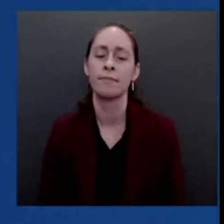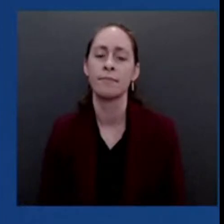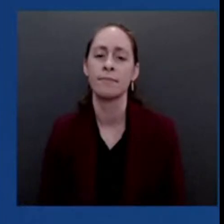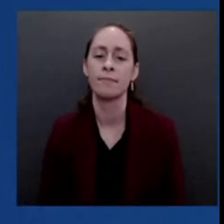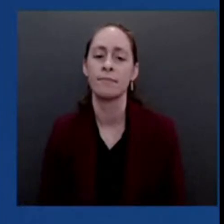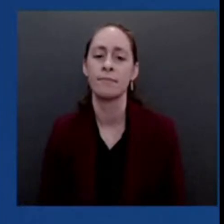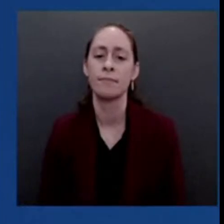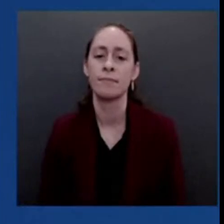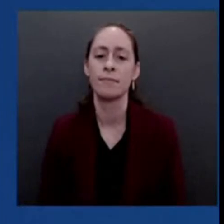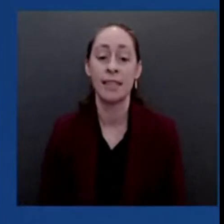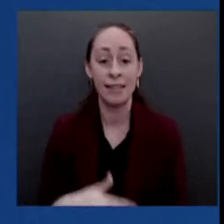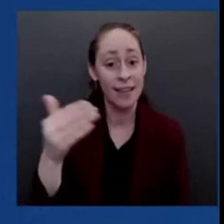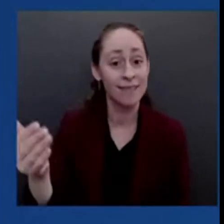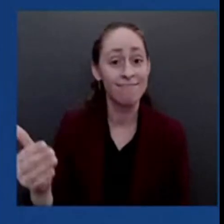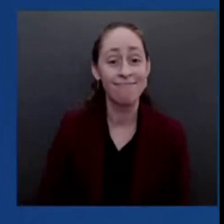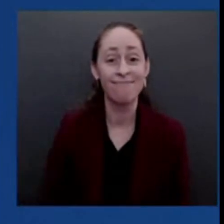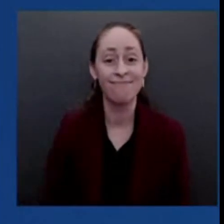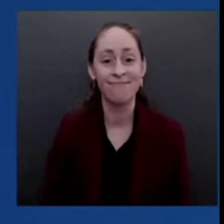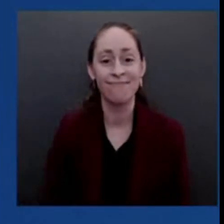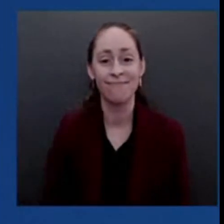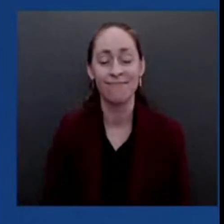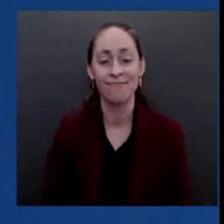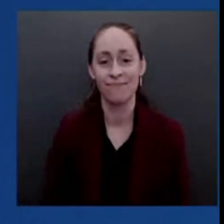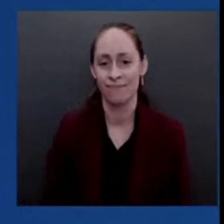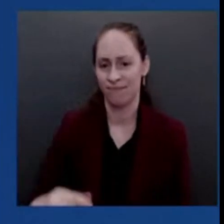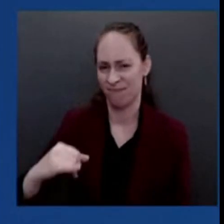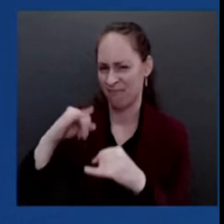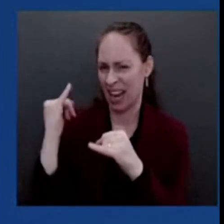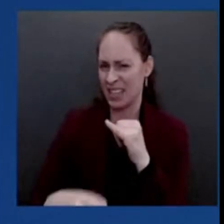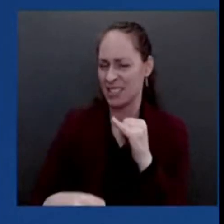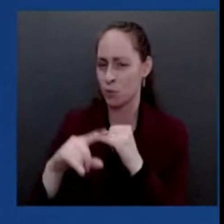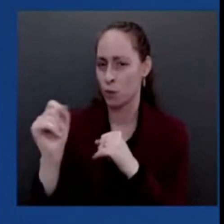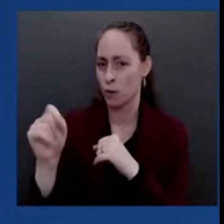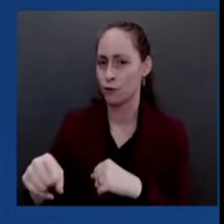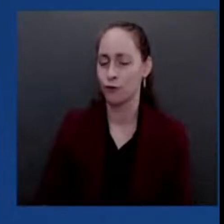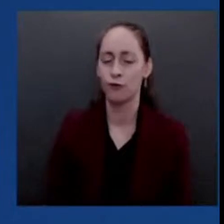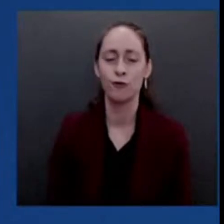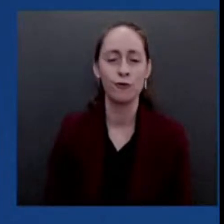Last question. Let's go to Meg Tyrell at CNBC.